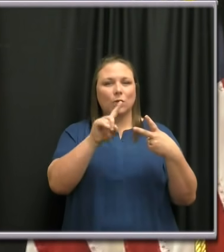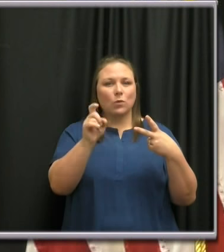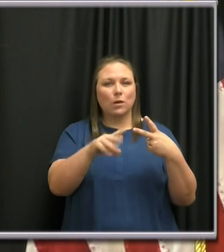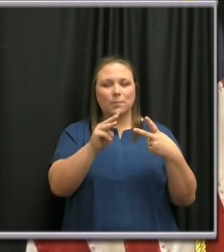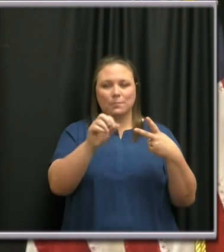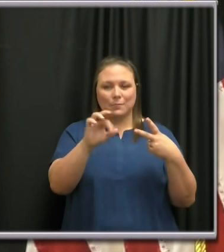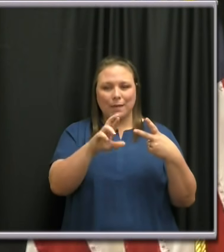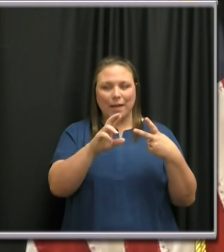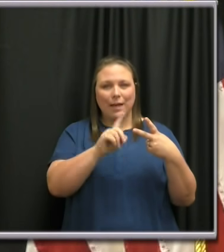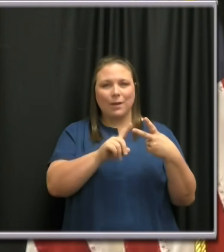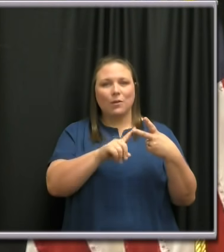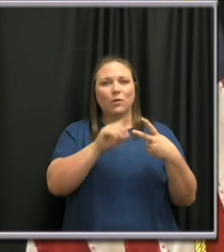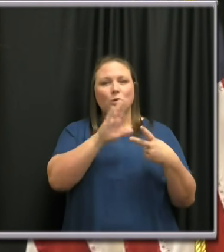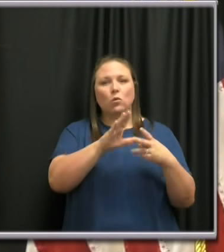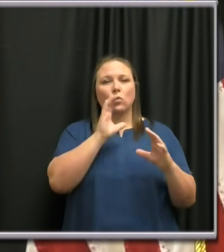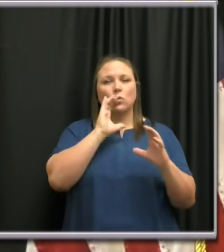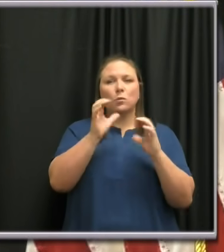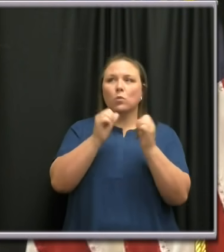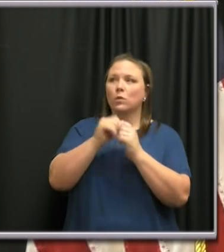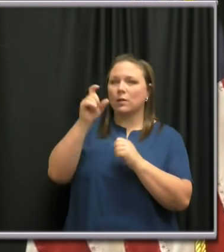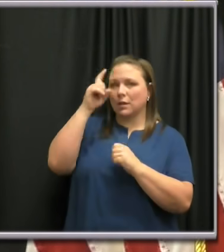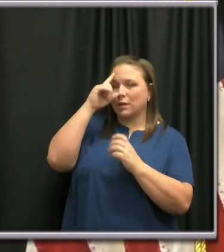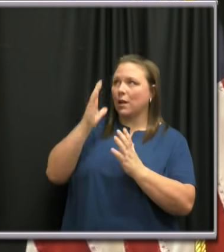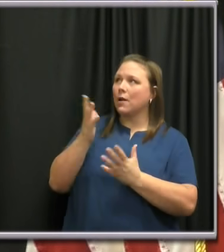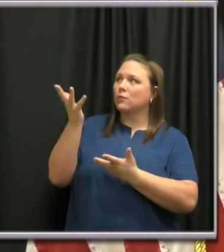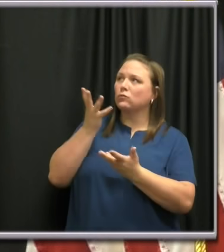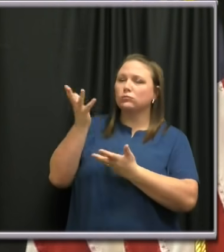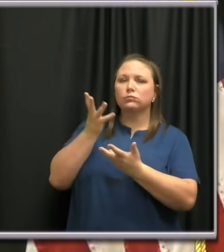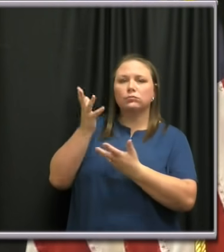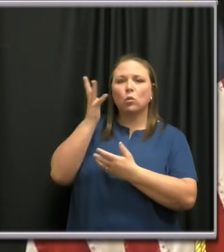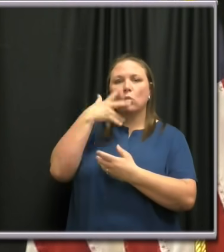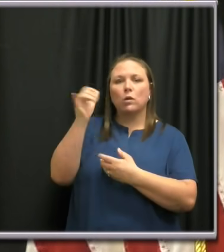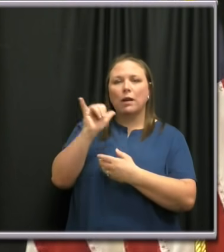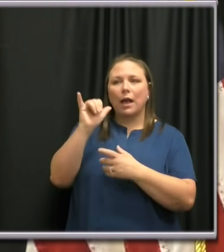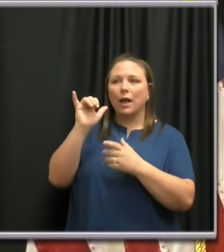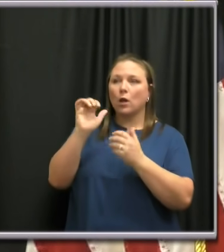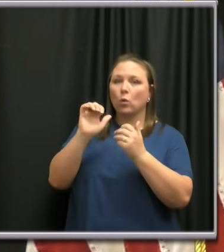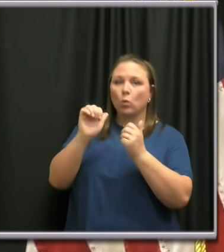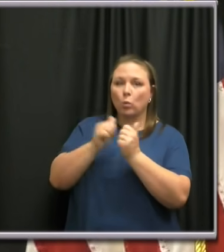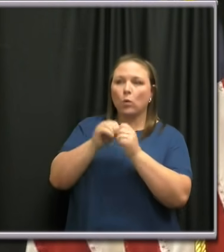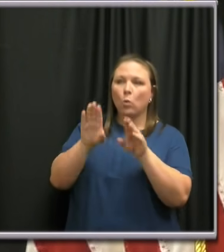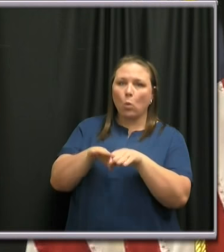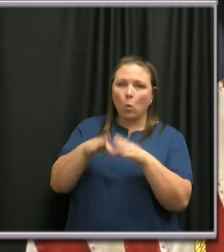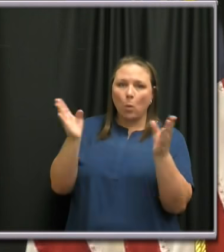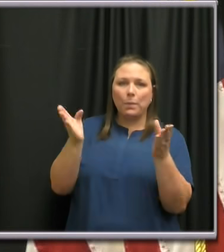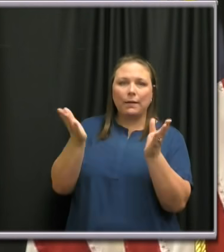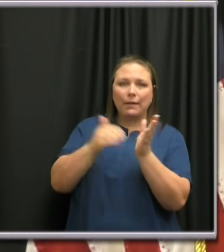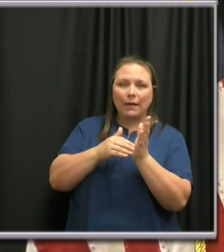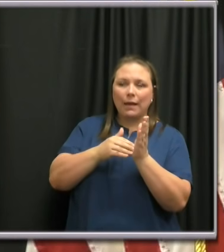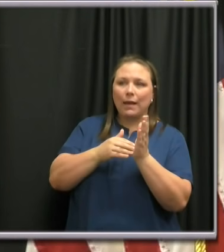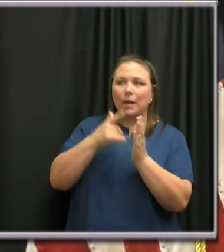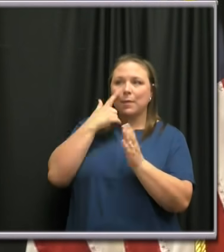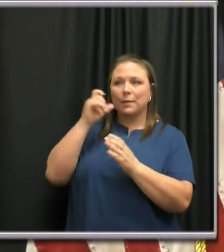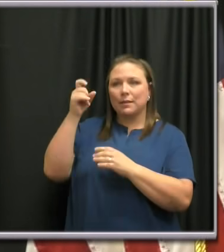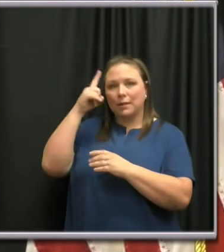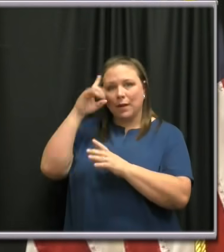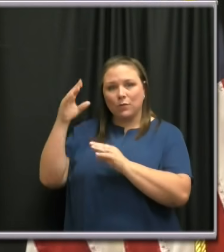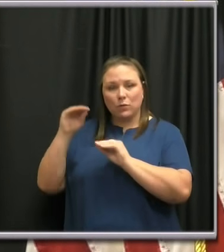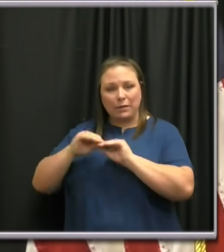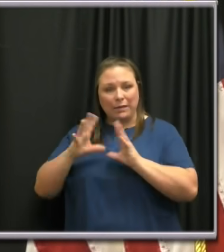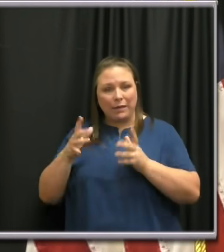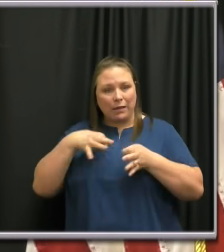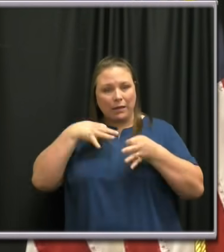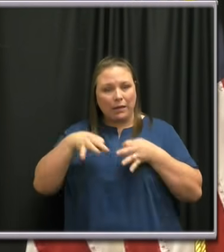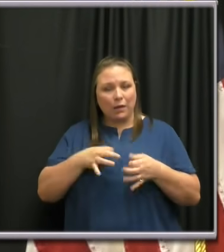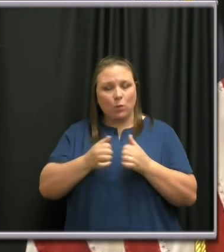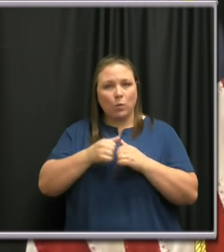talk about what your communication with the governor has been like in terms of reopening the economy? Has the governor been clear with you about